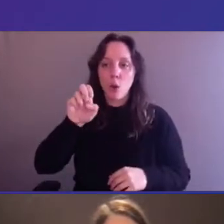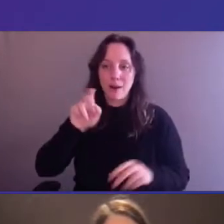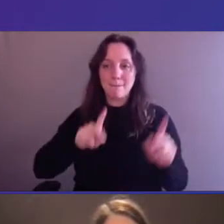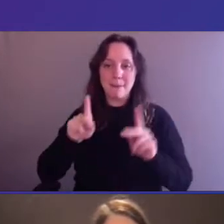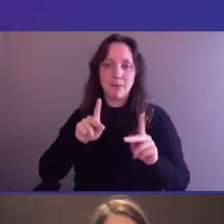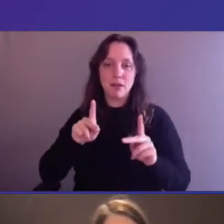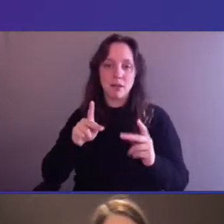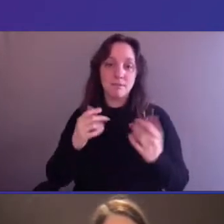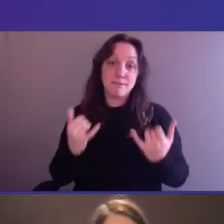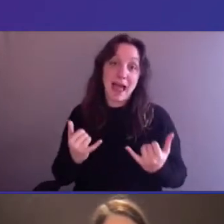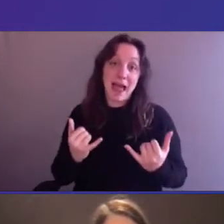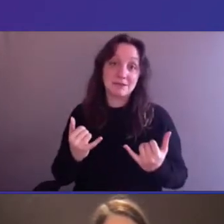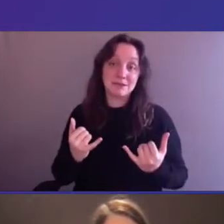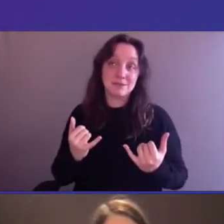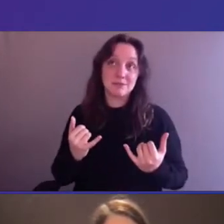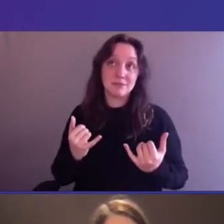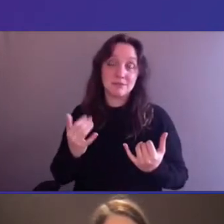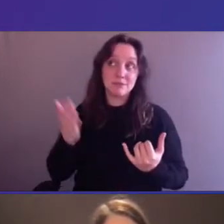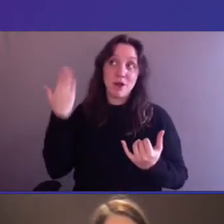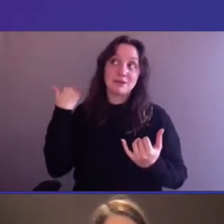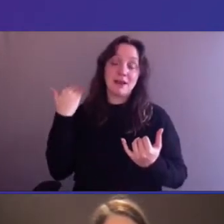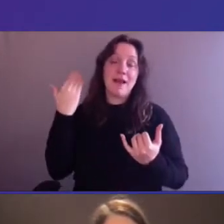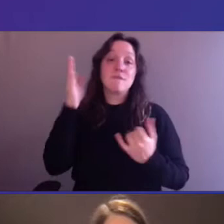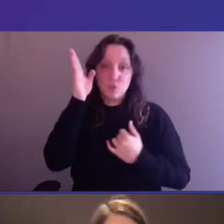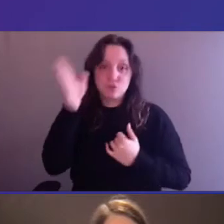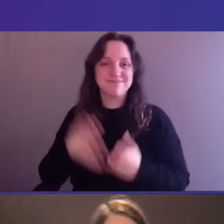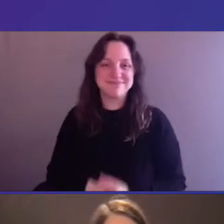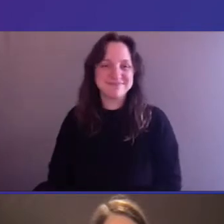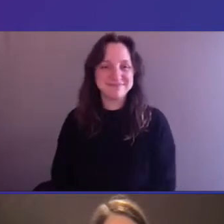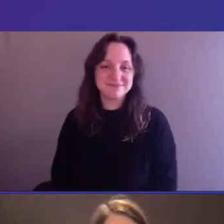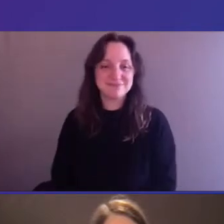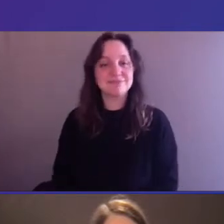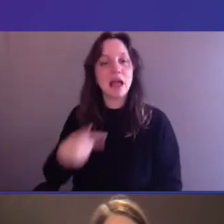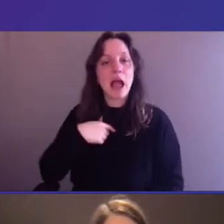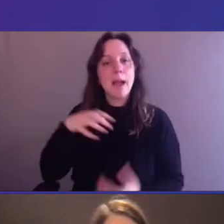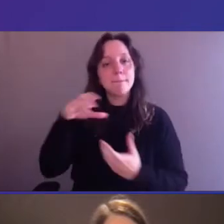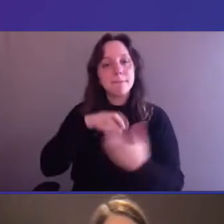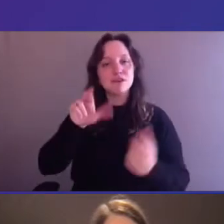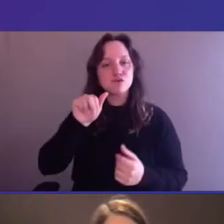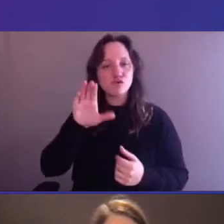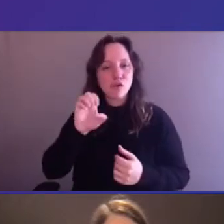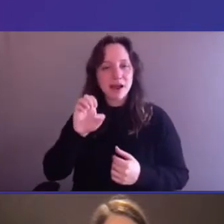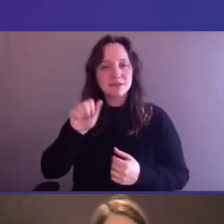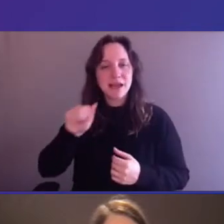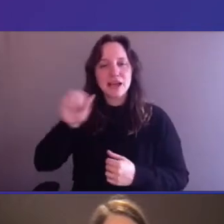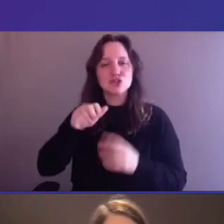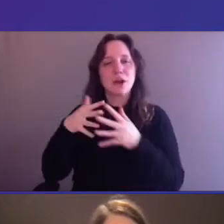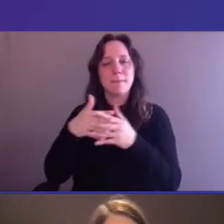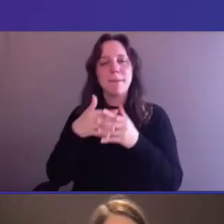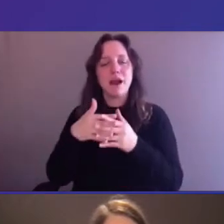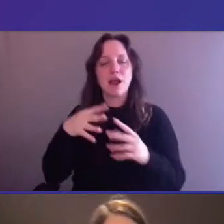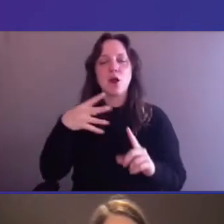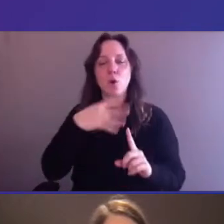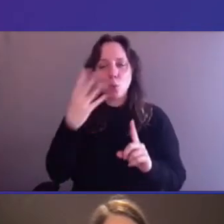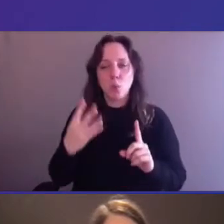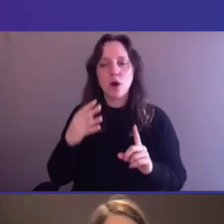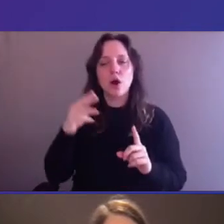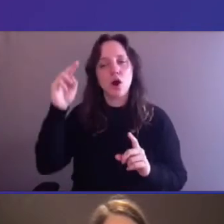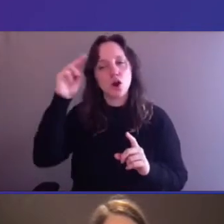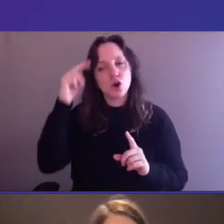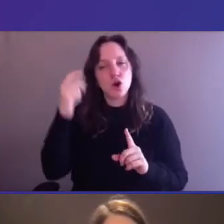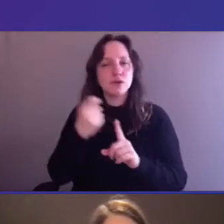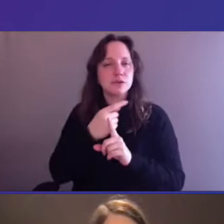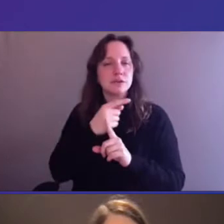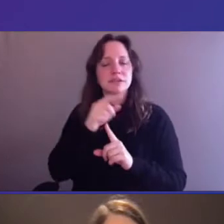past, present, and future. I am a mixed race Asian American queer neurodivergent